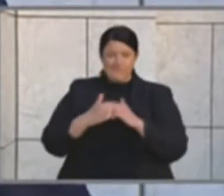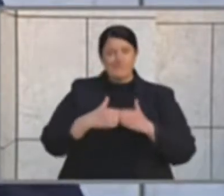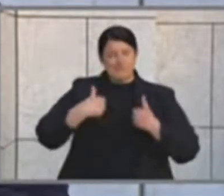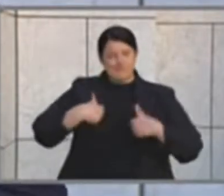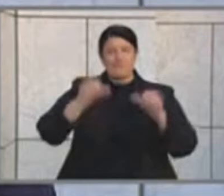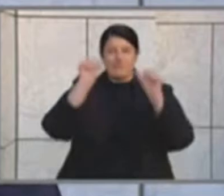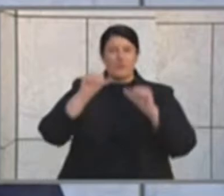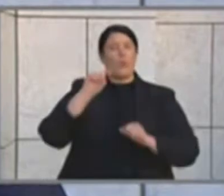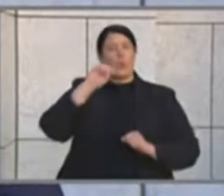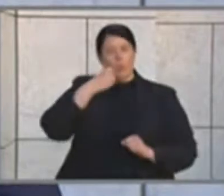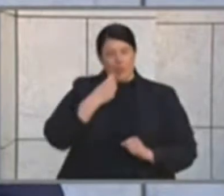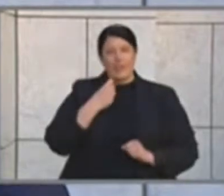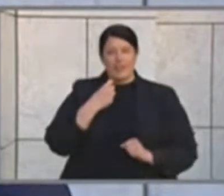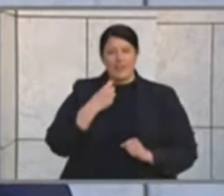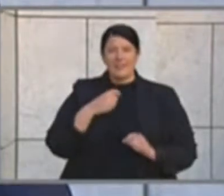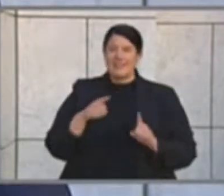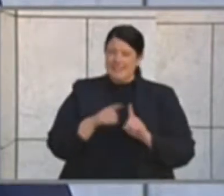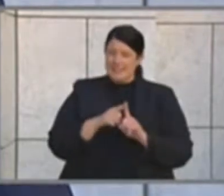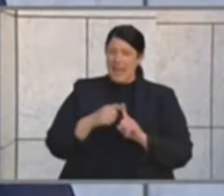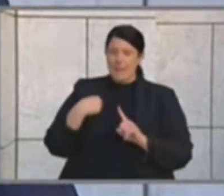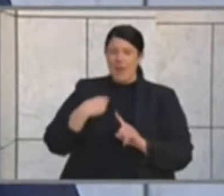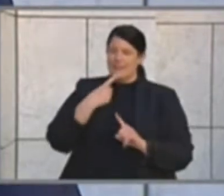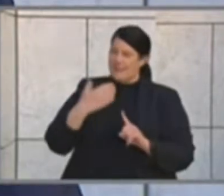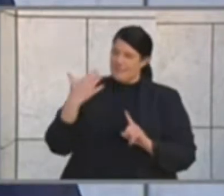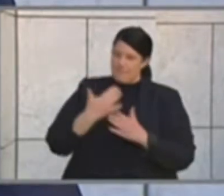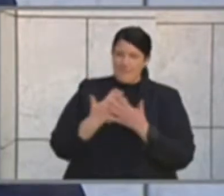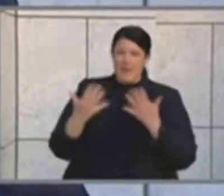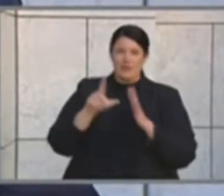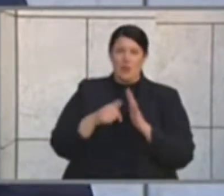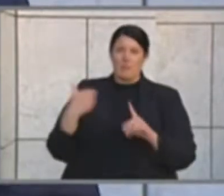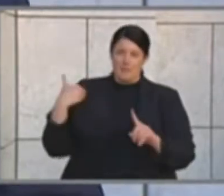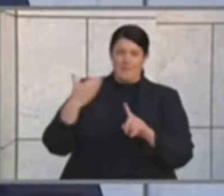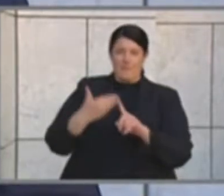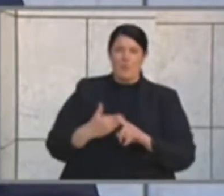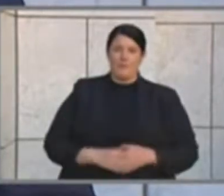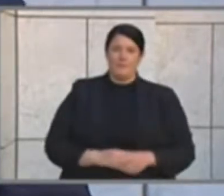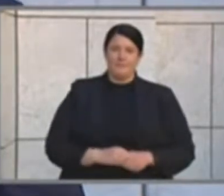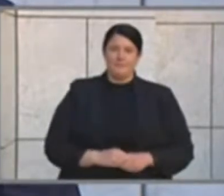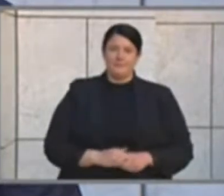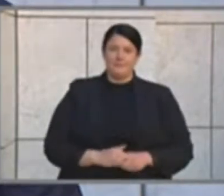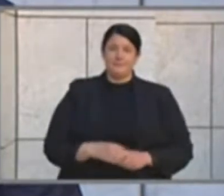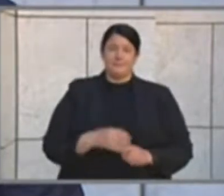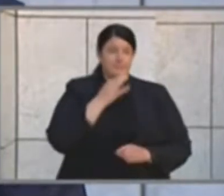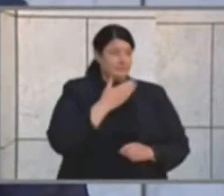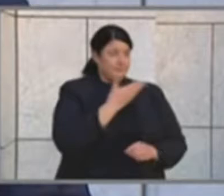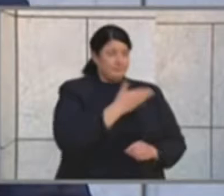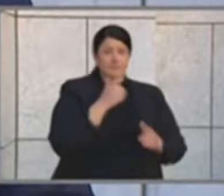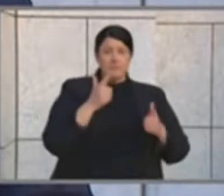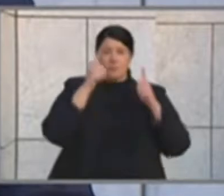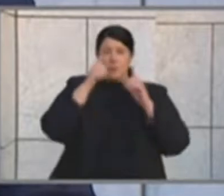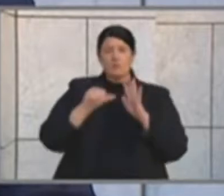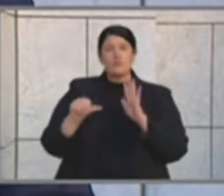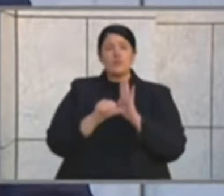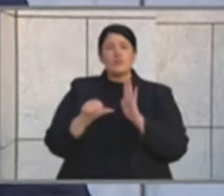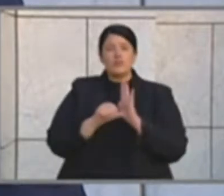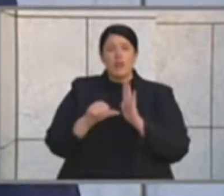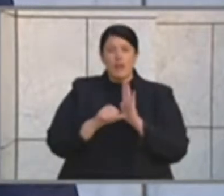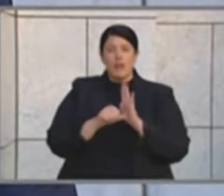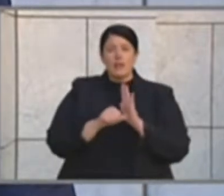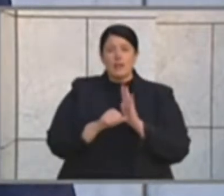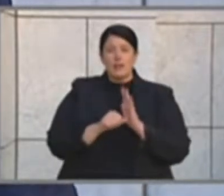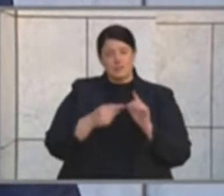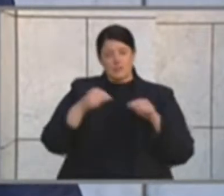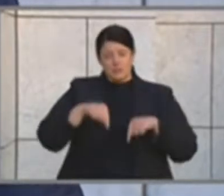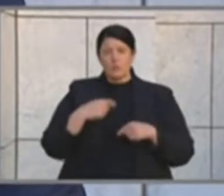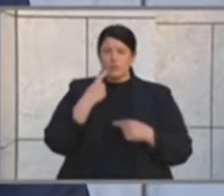as we have always promised that we would together. So I've asked the Treasurer to join me today. He can speak more specifically